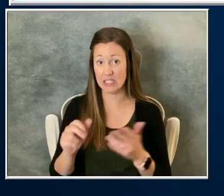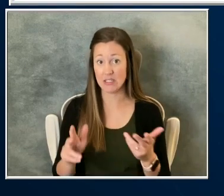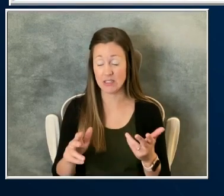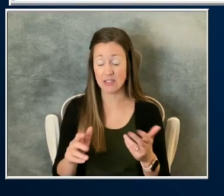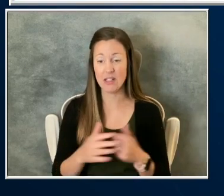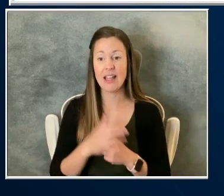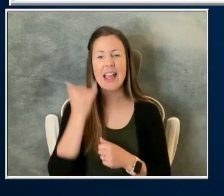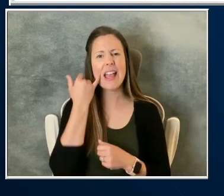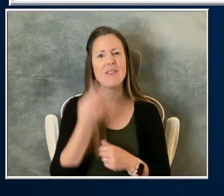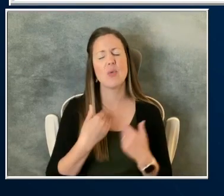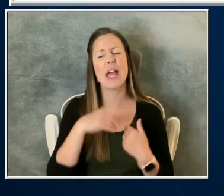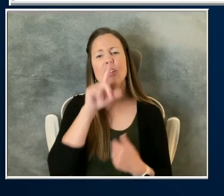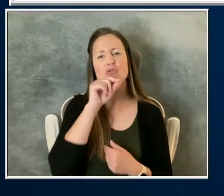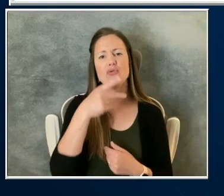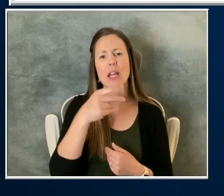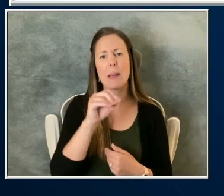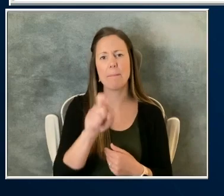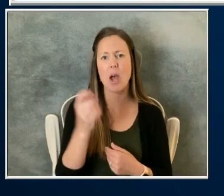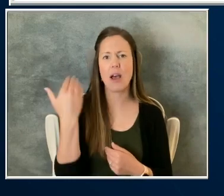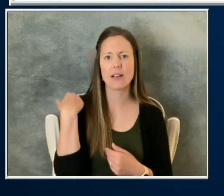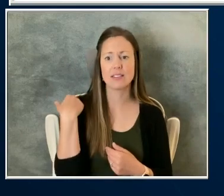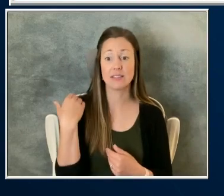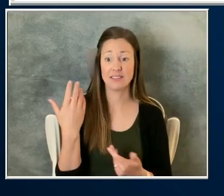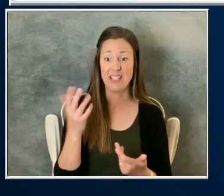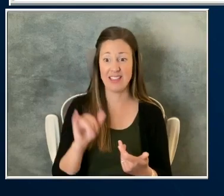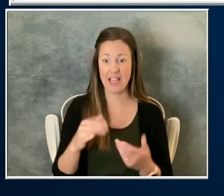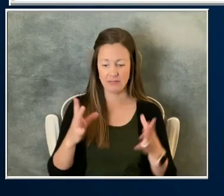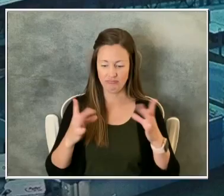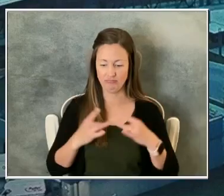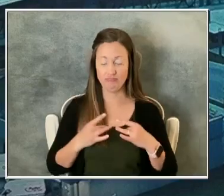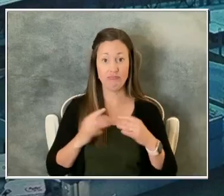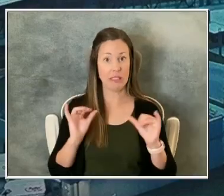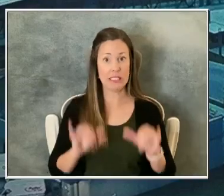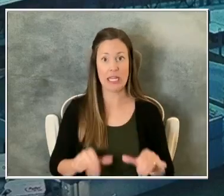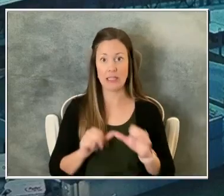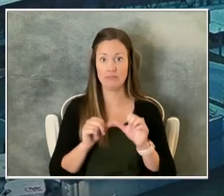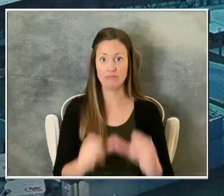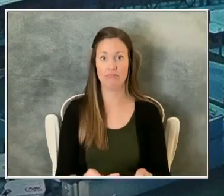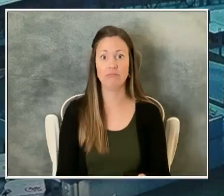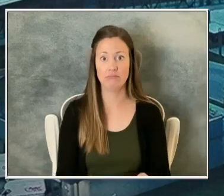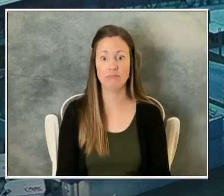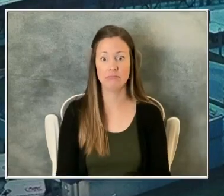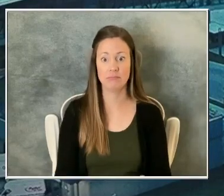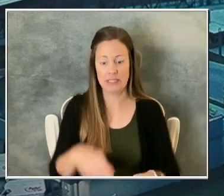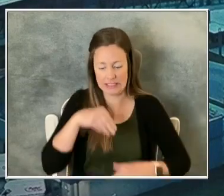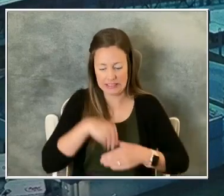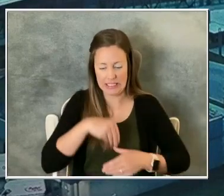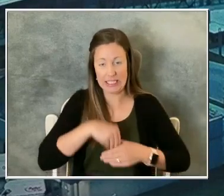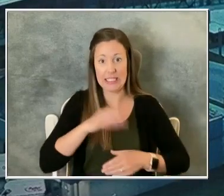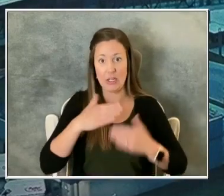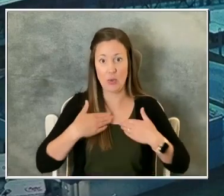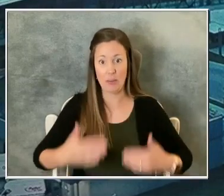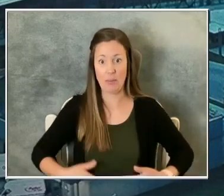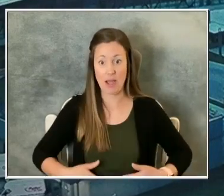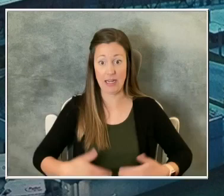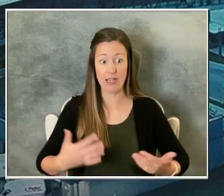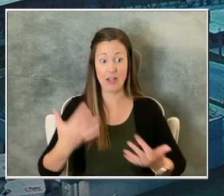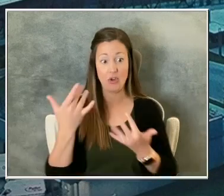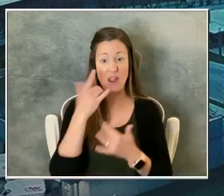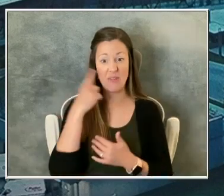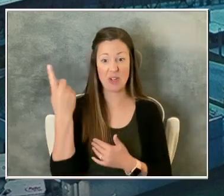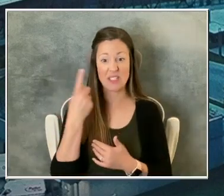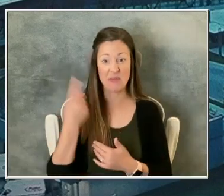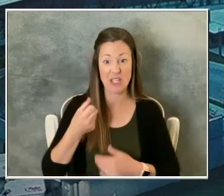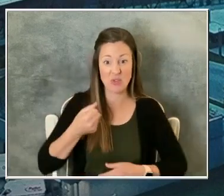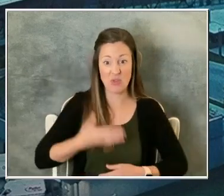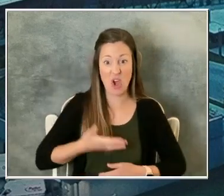kid, shingles is with you forever. That zoster didn't go away. It's sitting in your nerve roots, waiting for a pop for something to cause it to come out, like severe